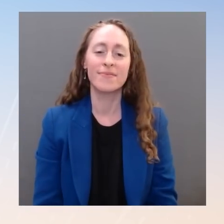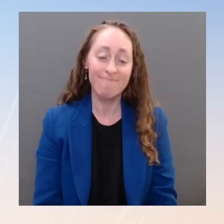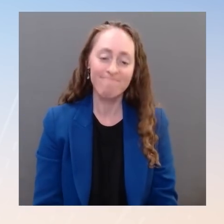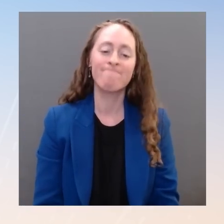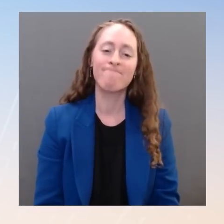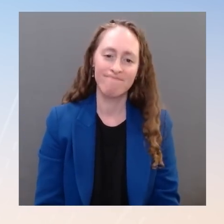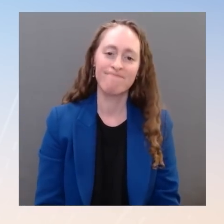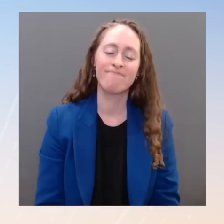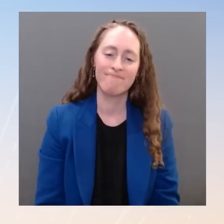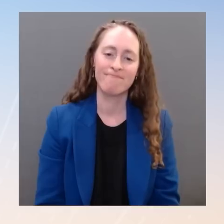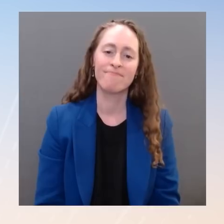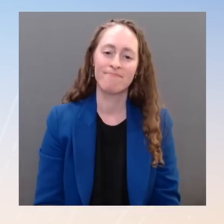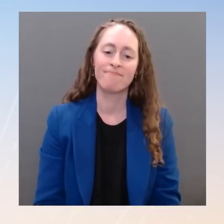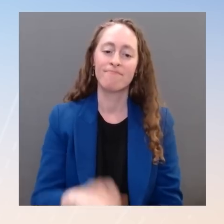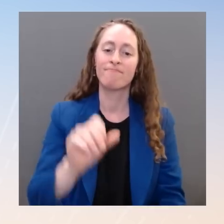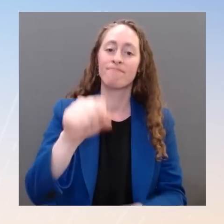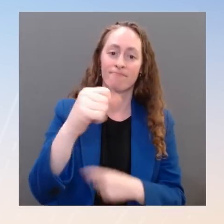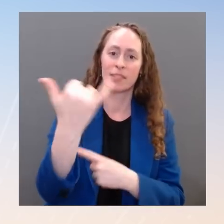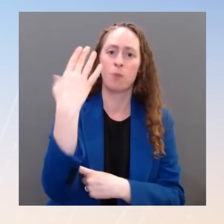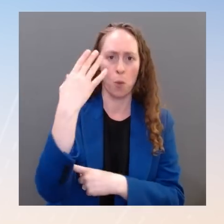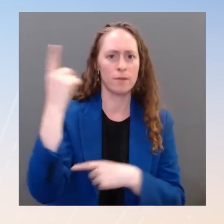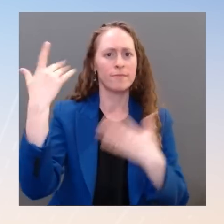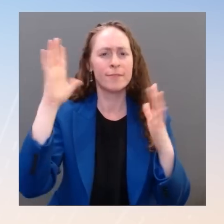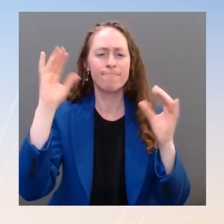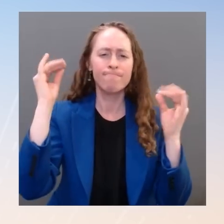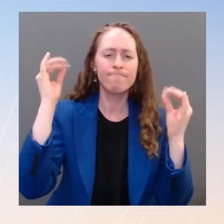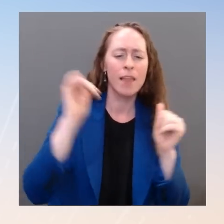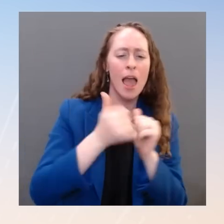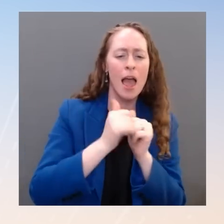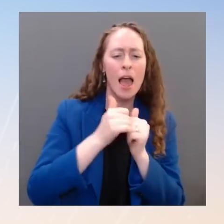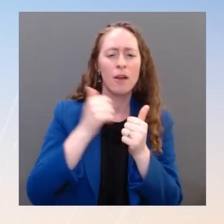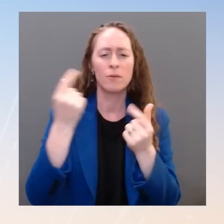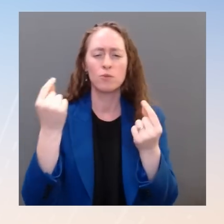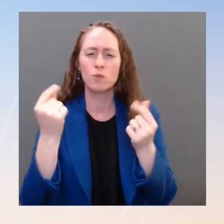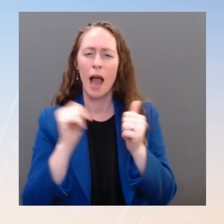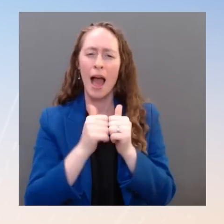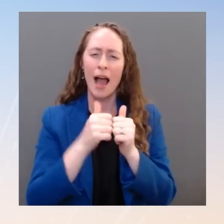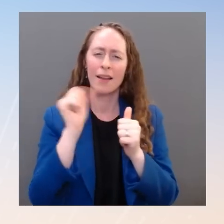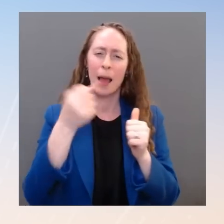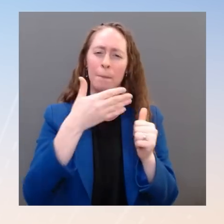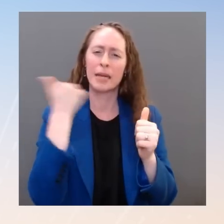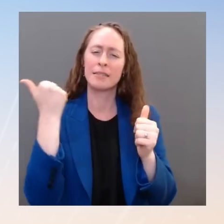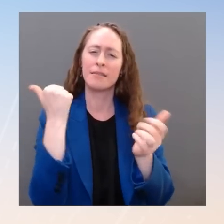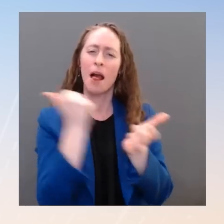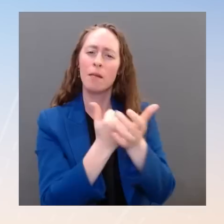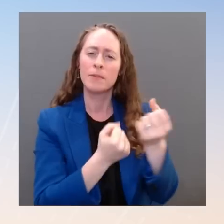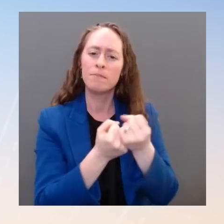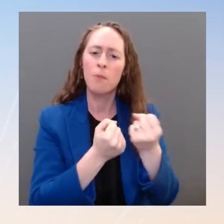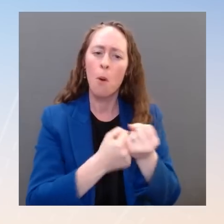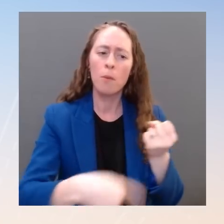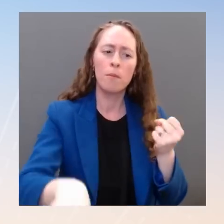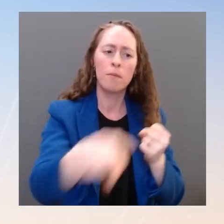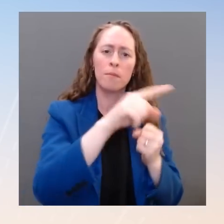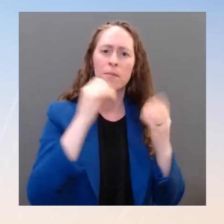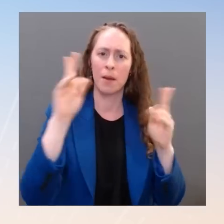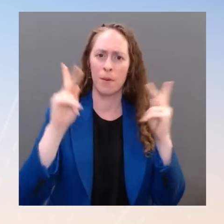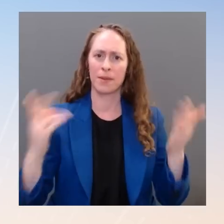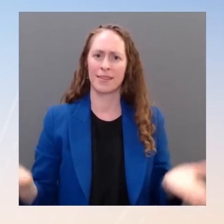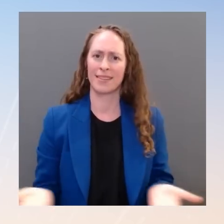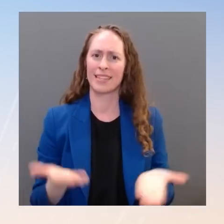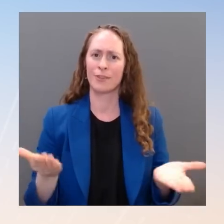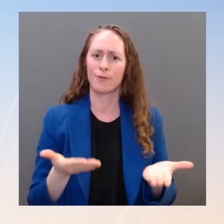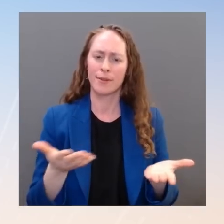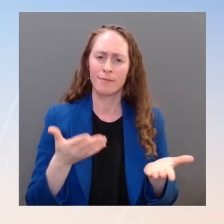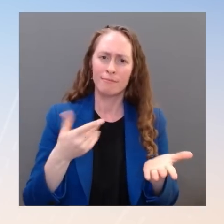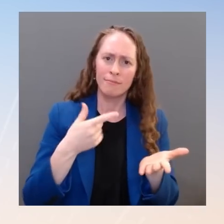consideration of how to provide additional relief to many Americans who are still have student loans, even though they have not paid a